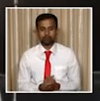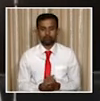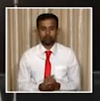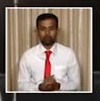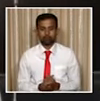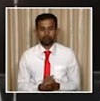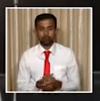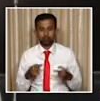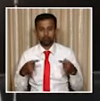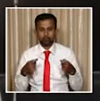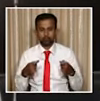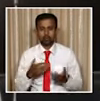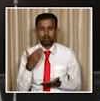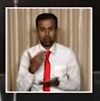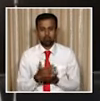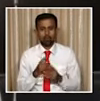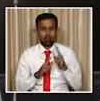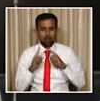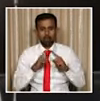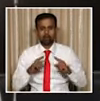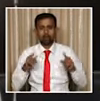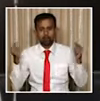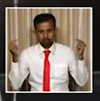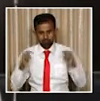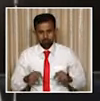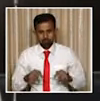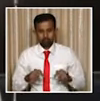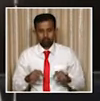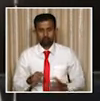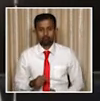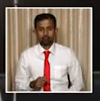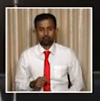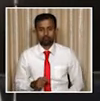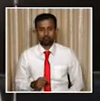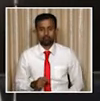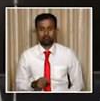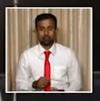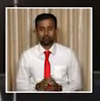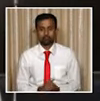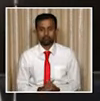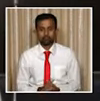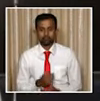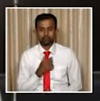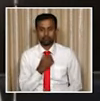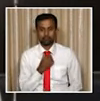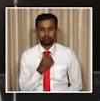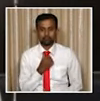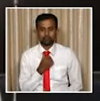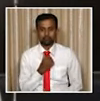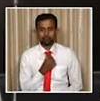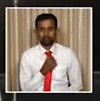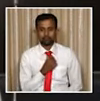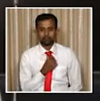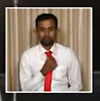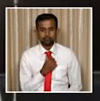negotiation to fulfill the stressing need to implement the universally agreed resolutions, the international laws and